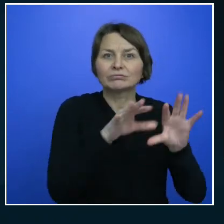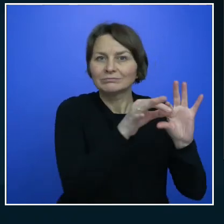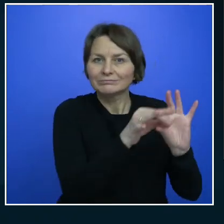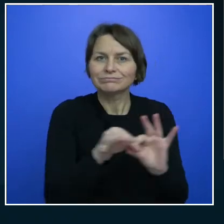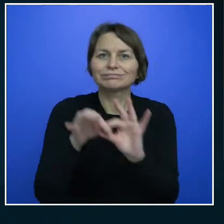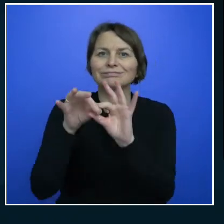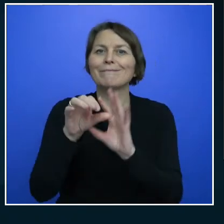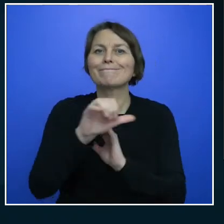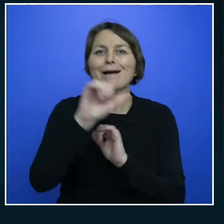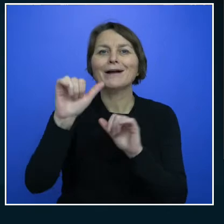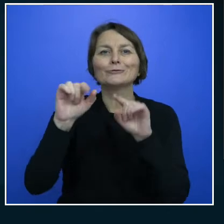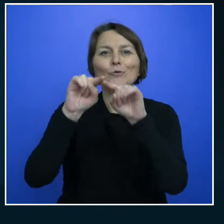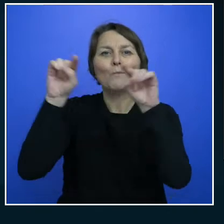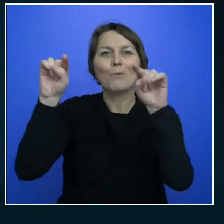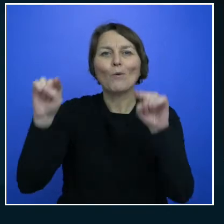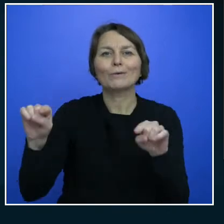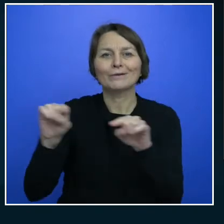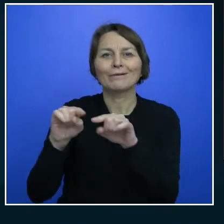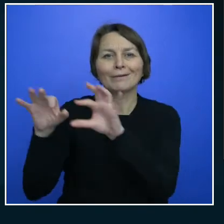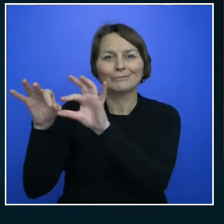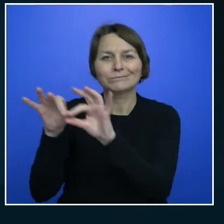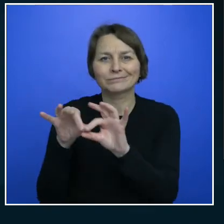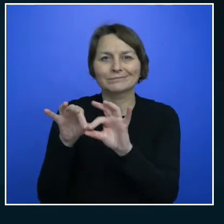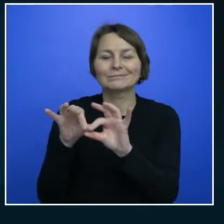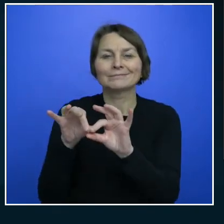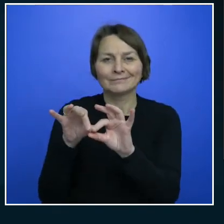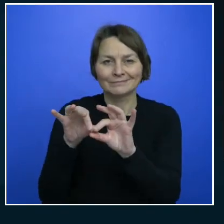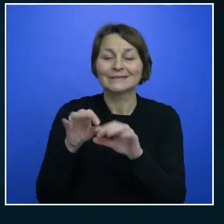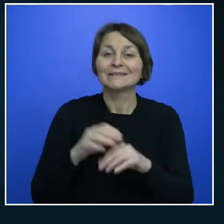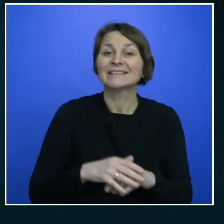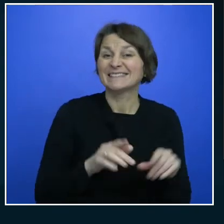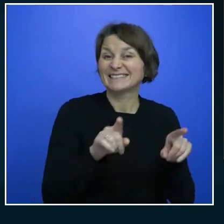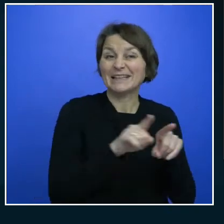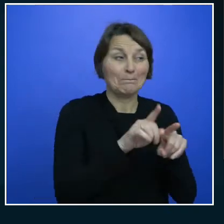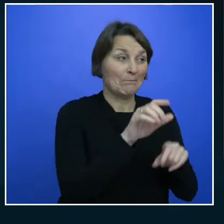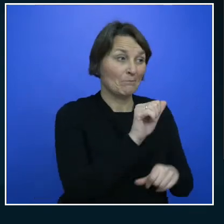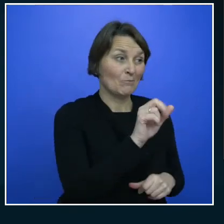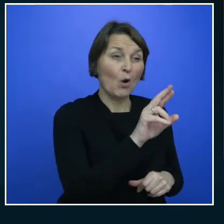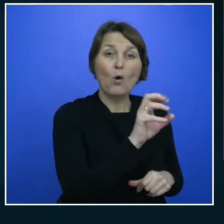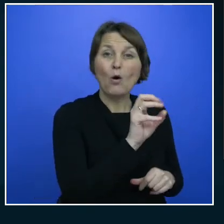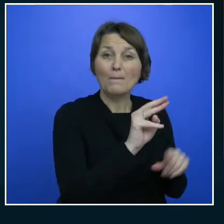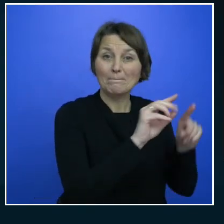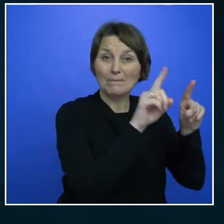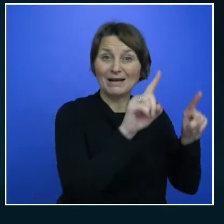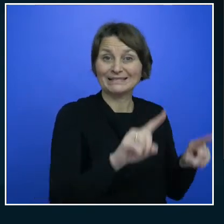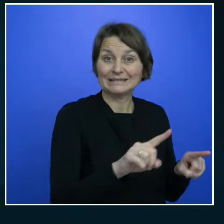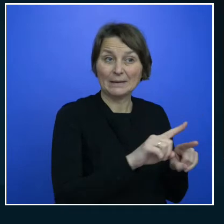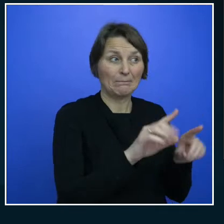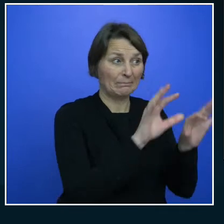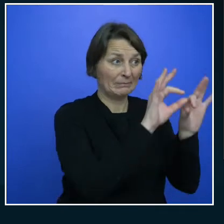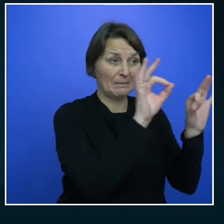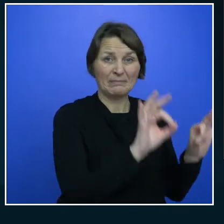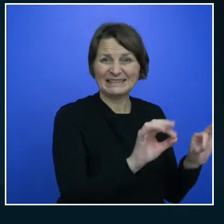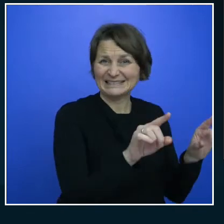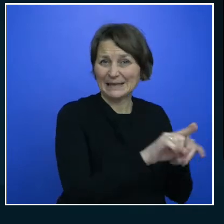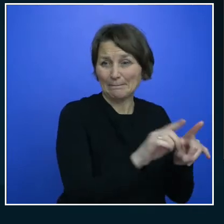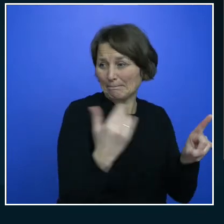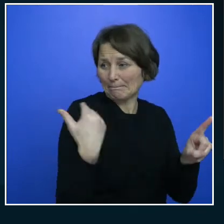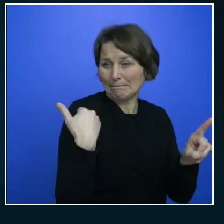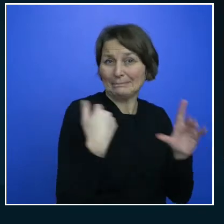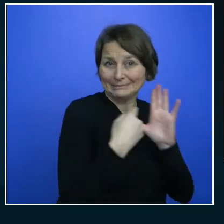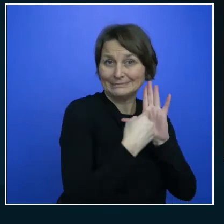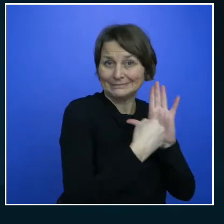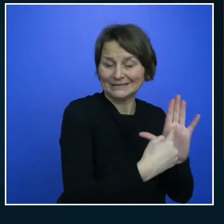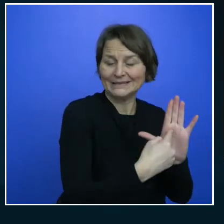that's obviously similar to how we've been doing that with ARM templates, like Esther just showed you previously. So just to make that